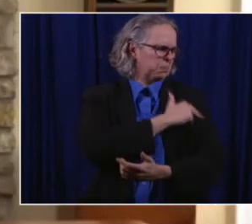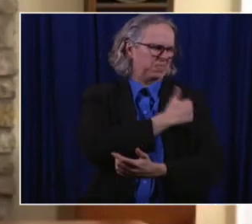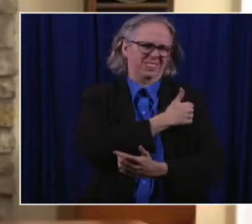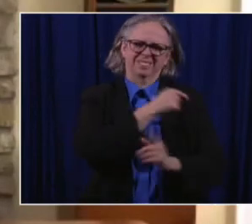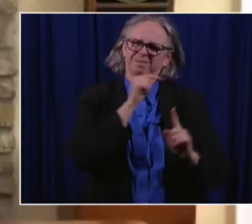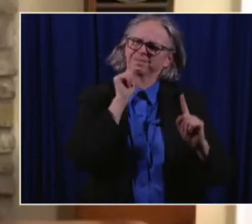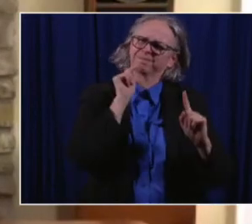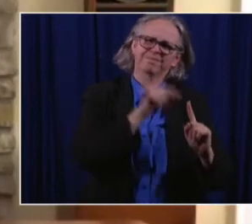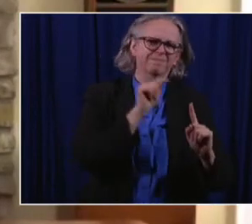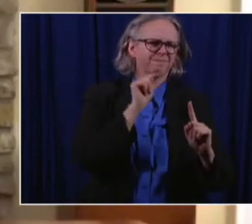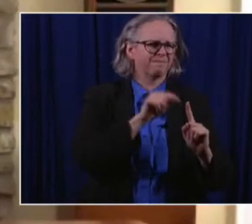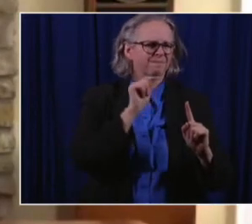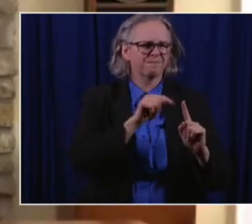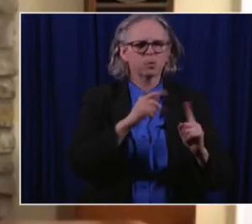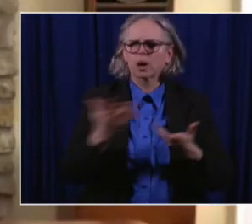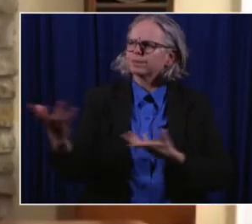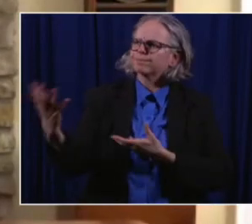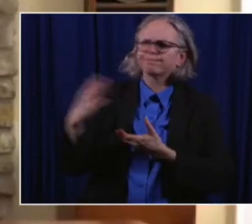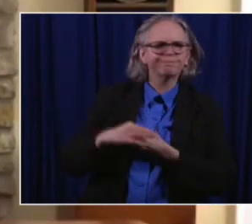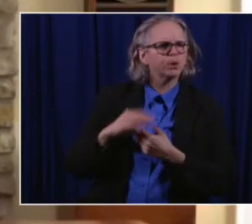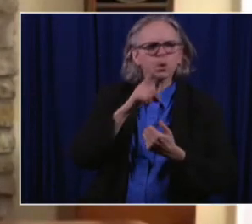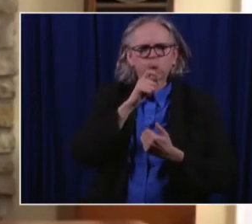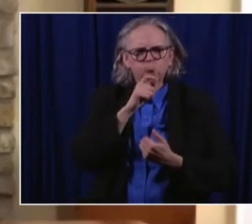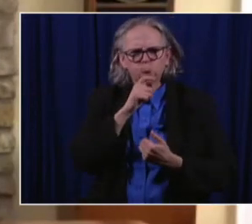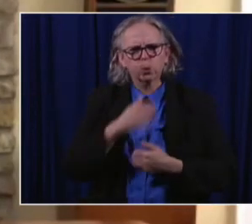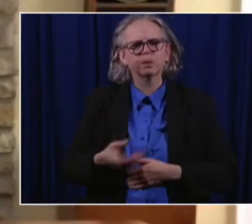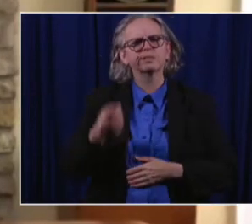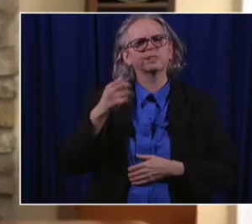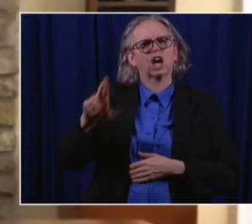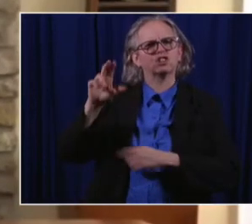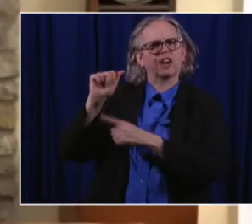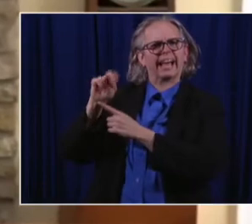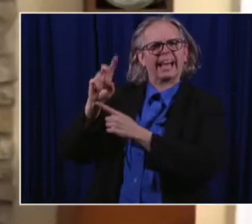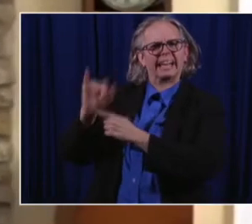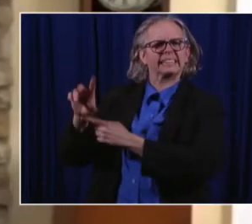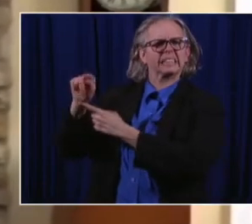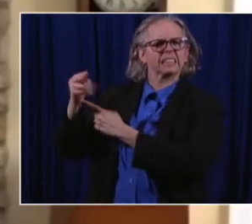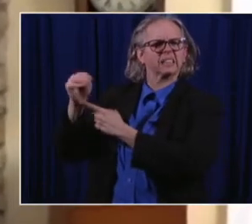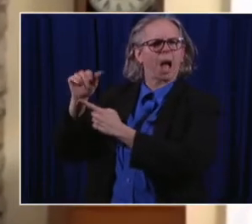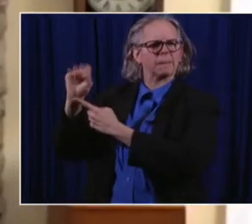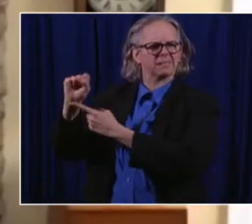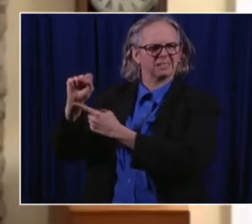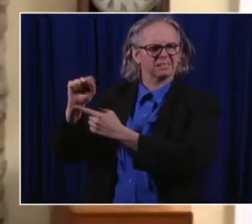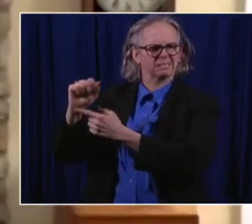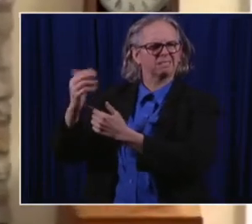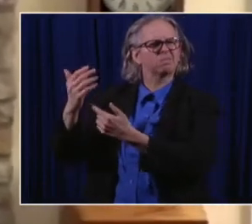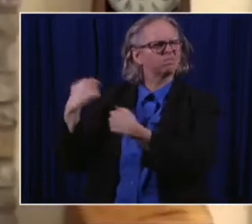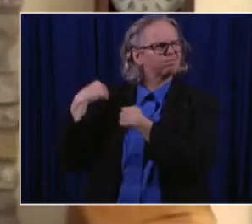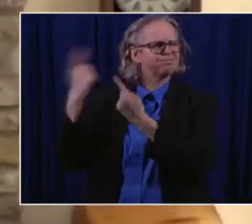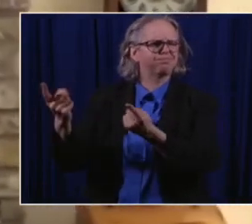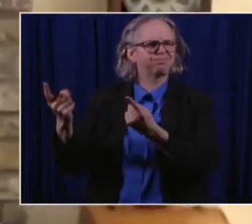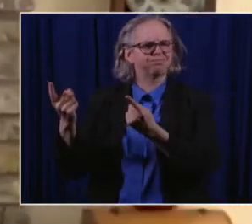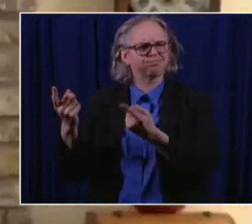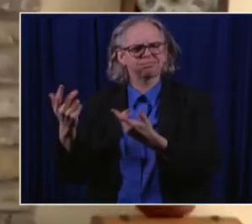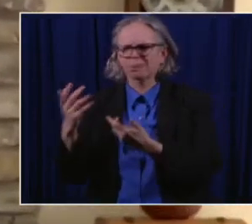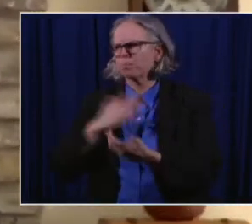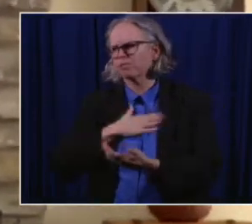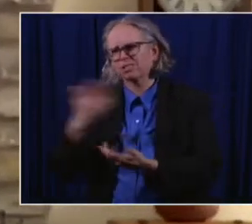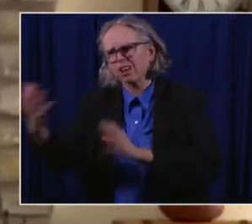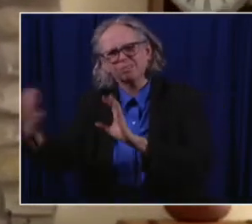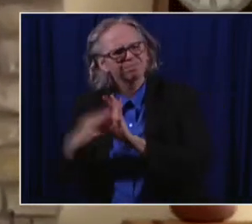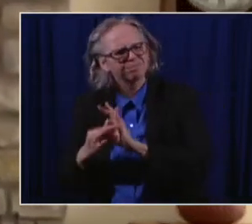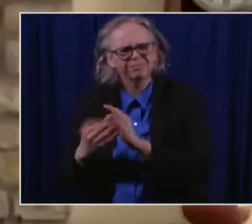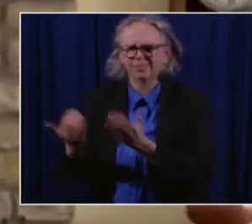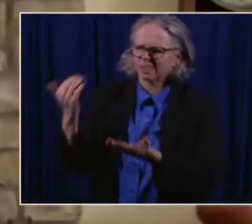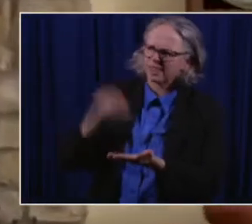Dr. Andy Thomas. Dr. Thomas, you have been with us before. We appreciate that very much. You are on the zone calls, I